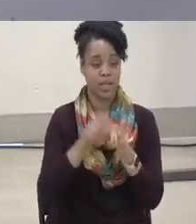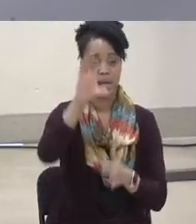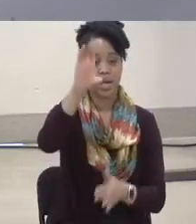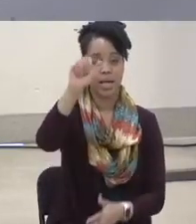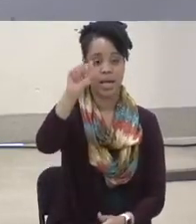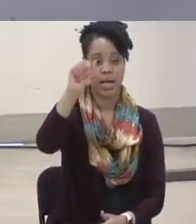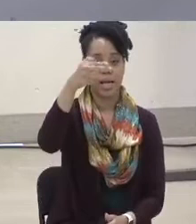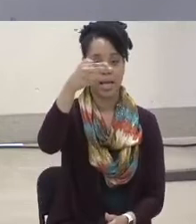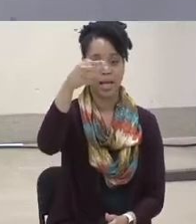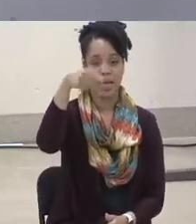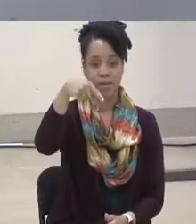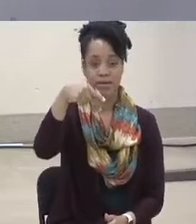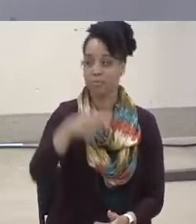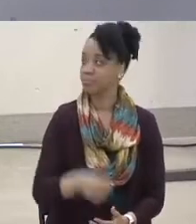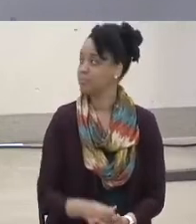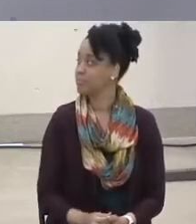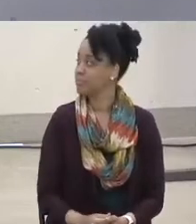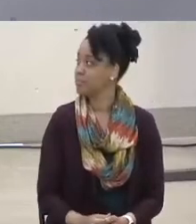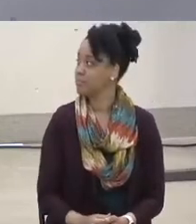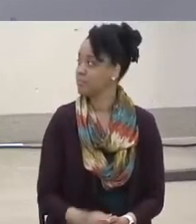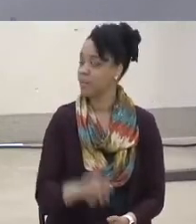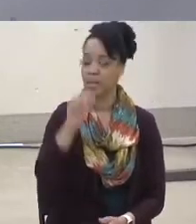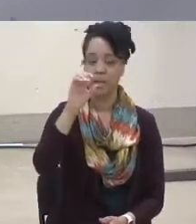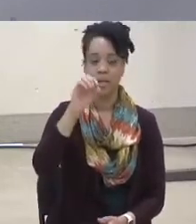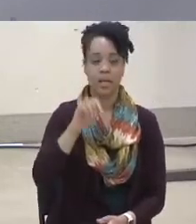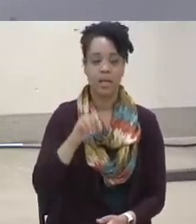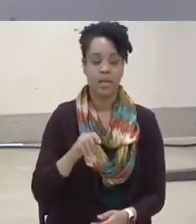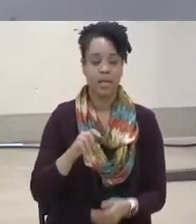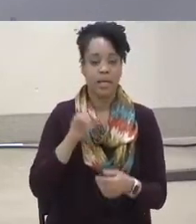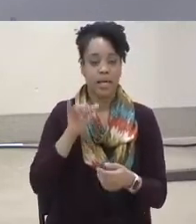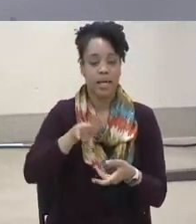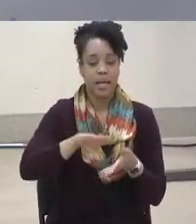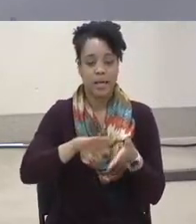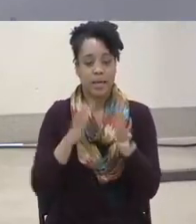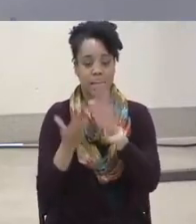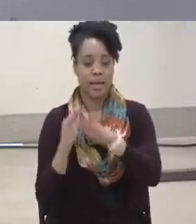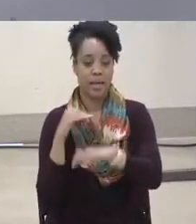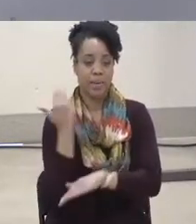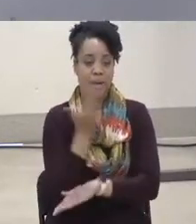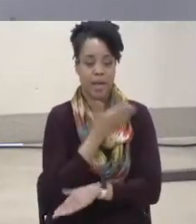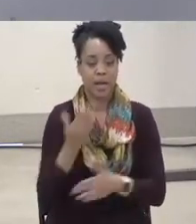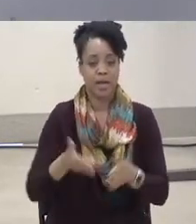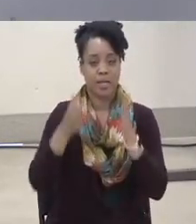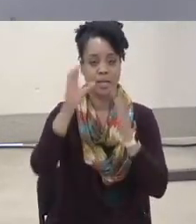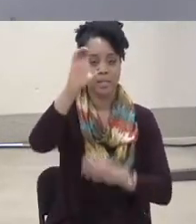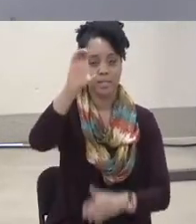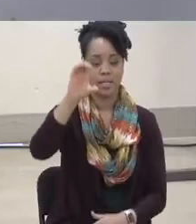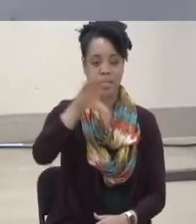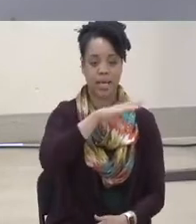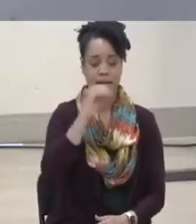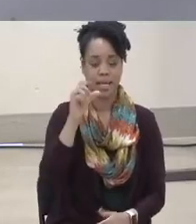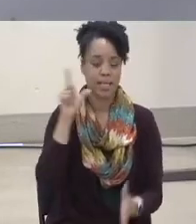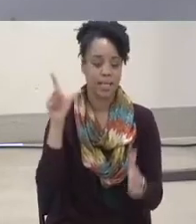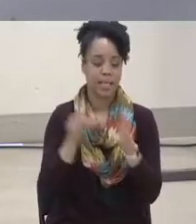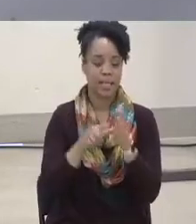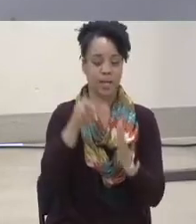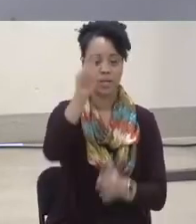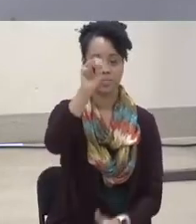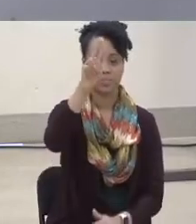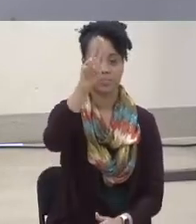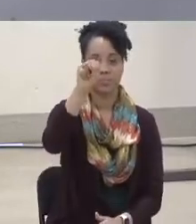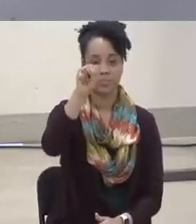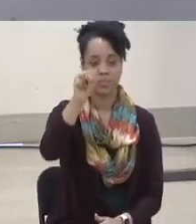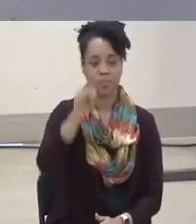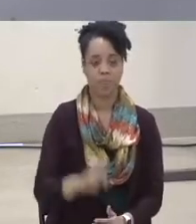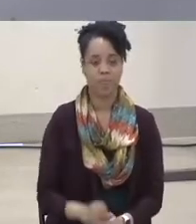La letra K, which became our letter C, la cual es la letra C en and the hebreo, letter Nun, y la letra